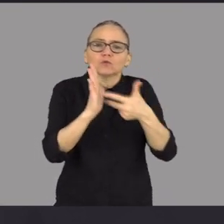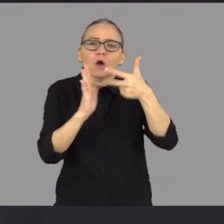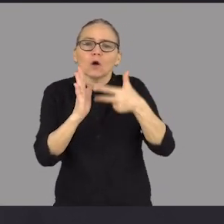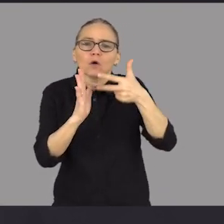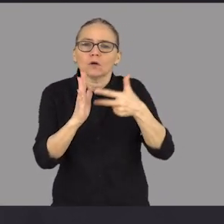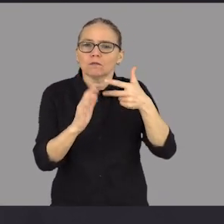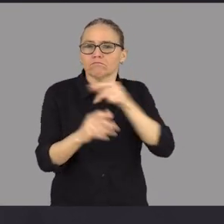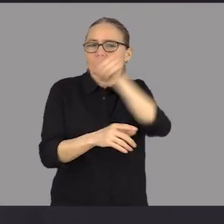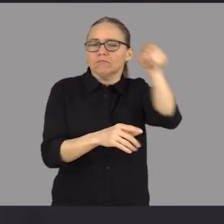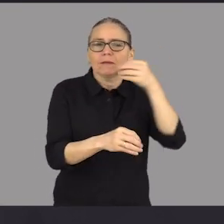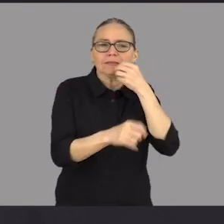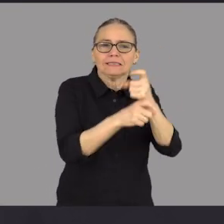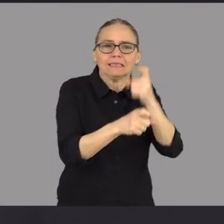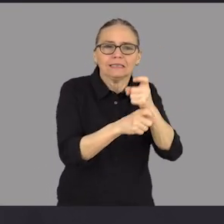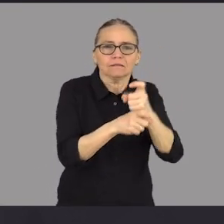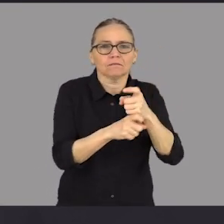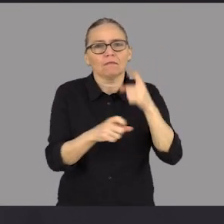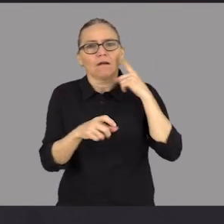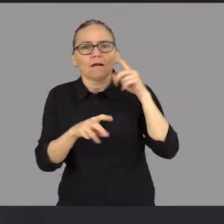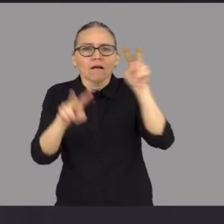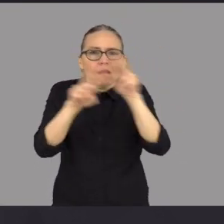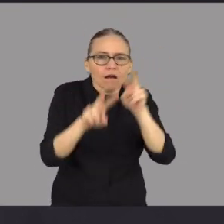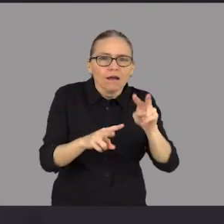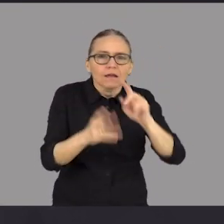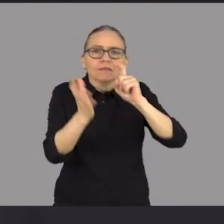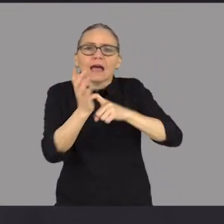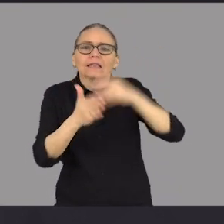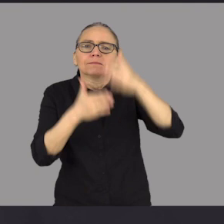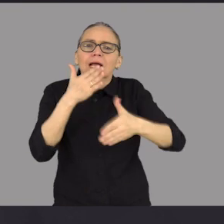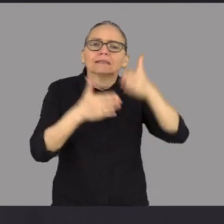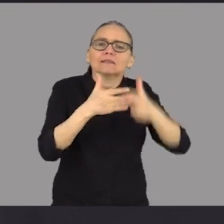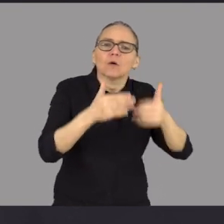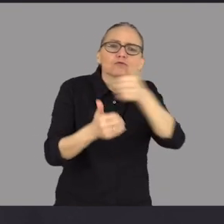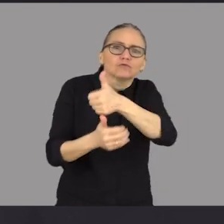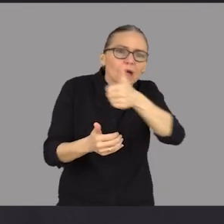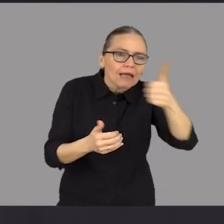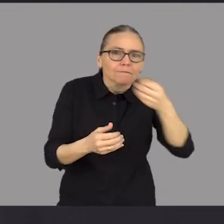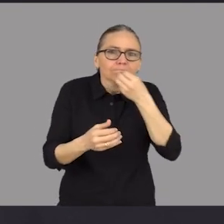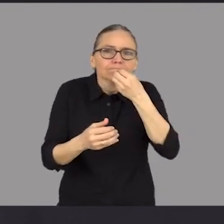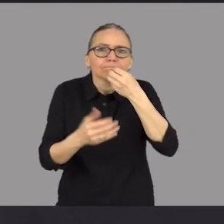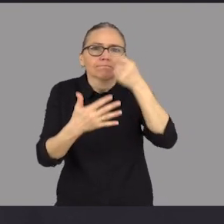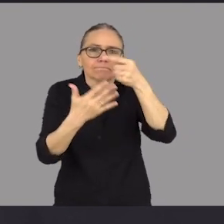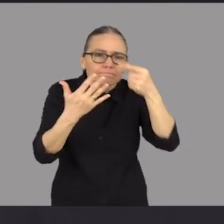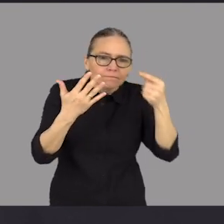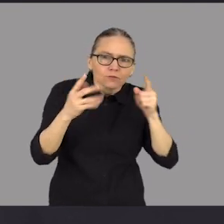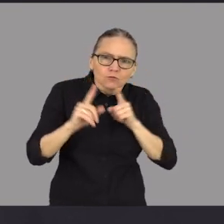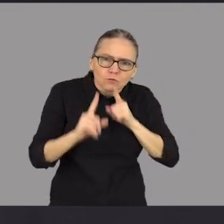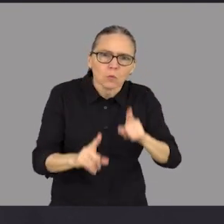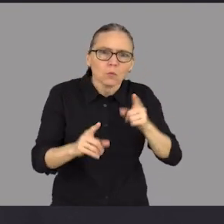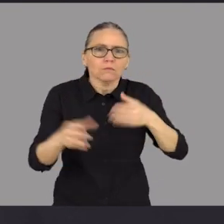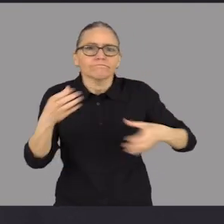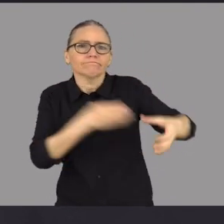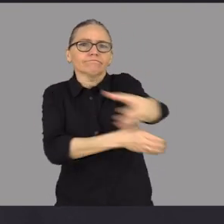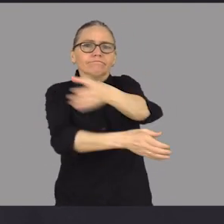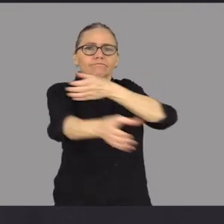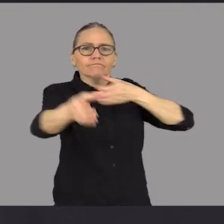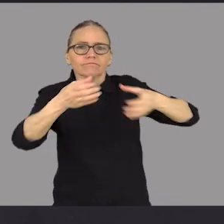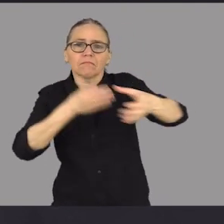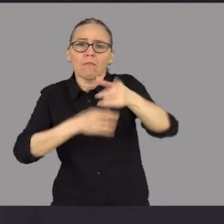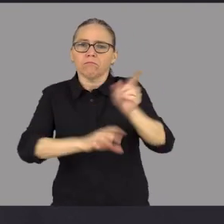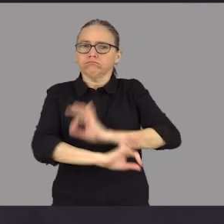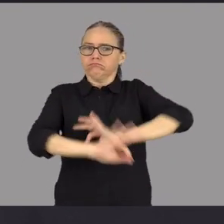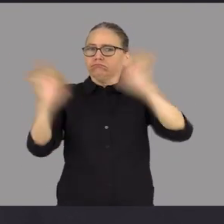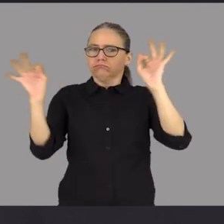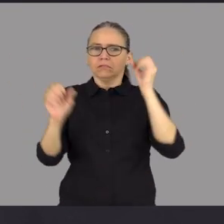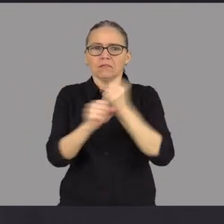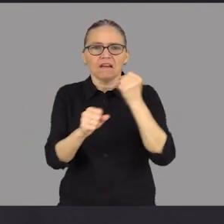added a 3-hour weekly shift where in the grocery department where she goes and date checks product and just make sure the rotation is